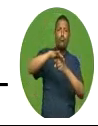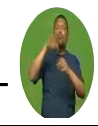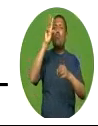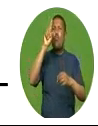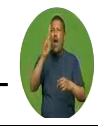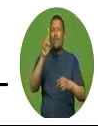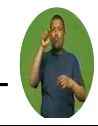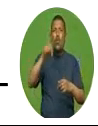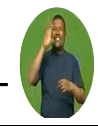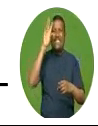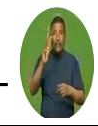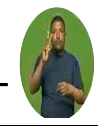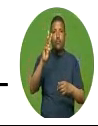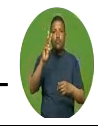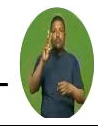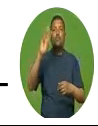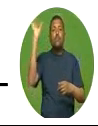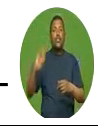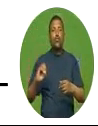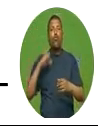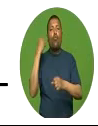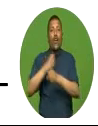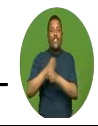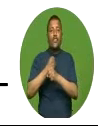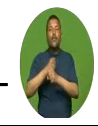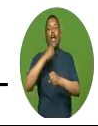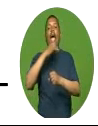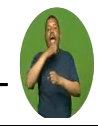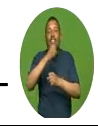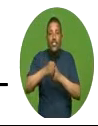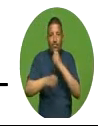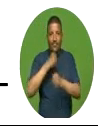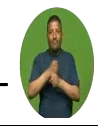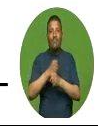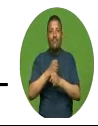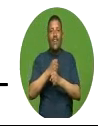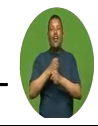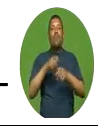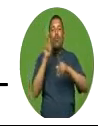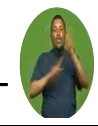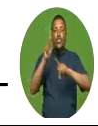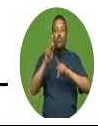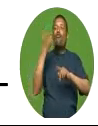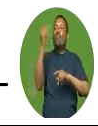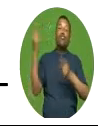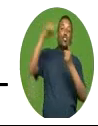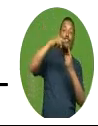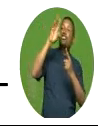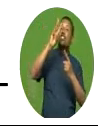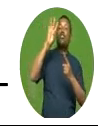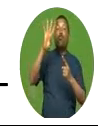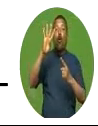1.6% of the working age population, that is 15 to 64 years old,